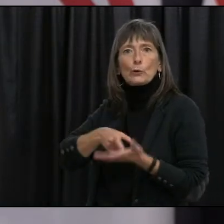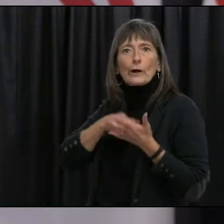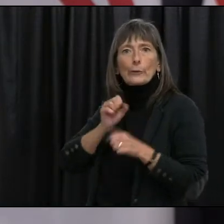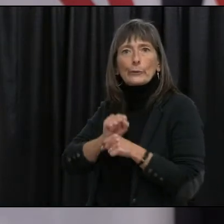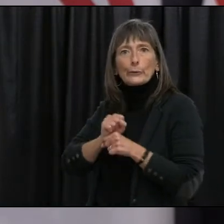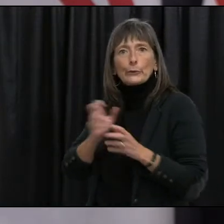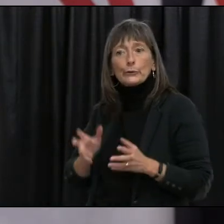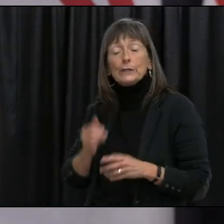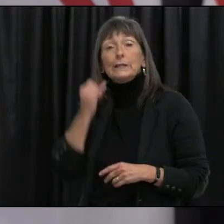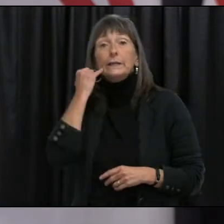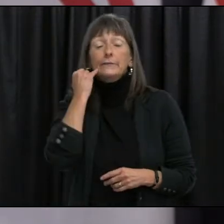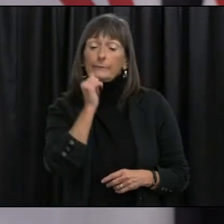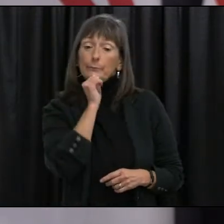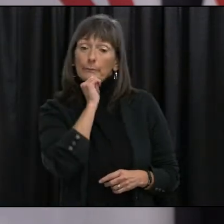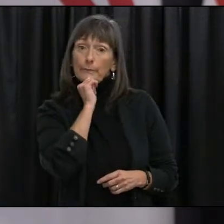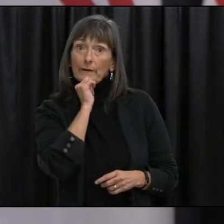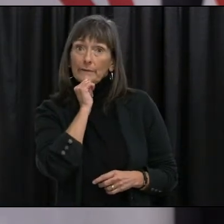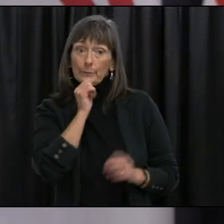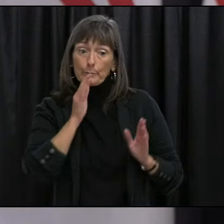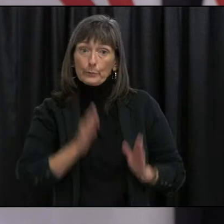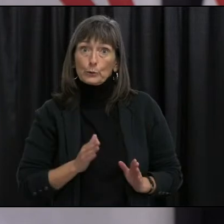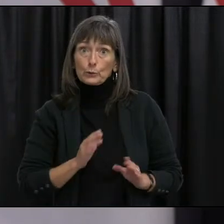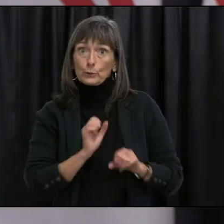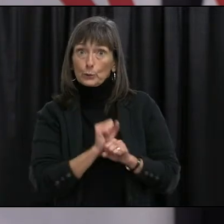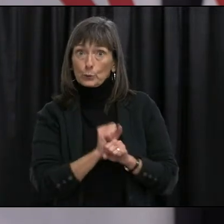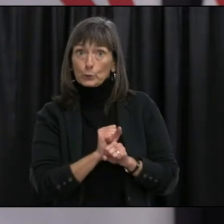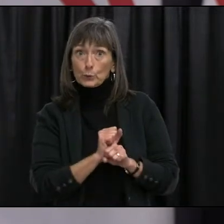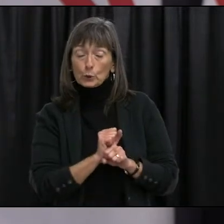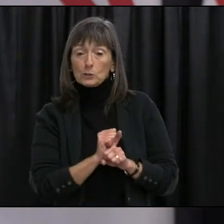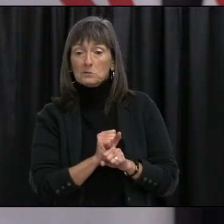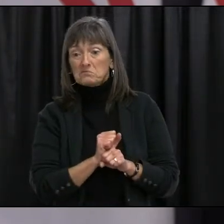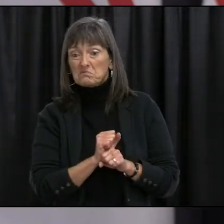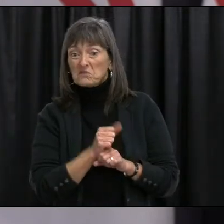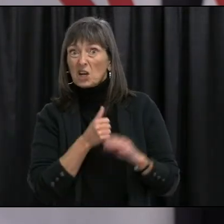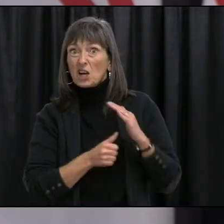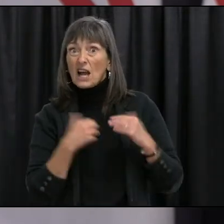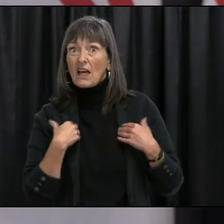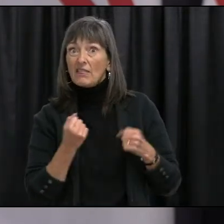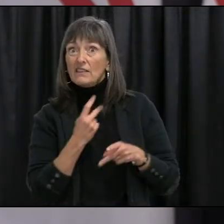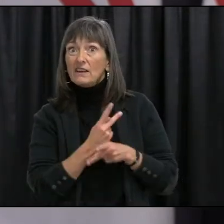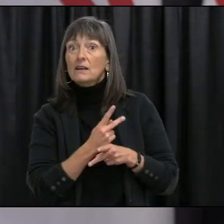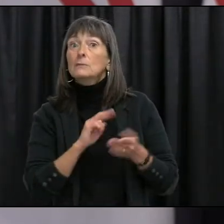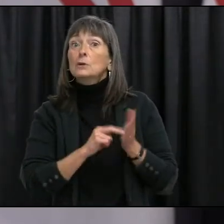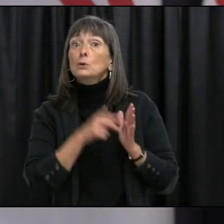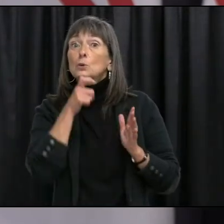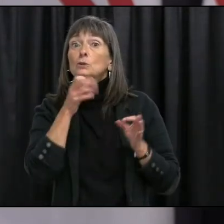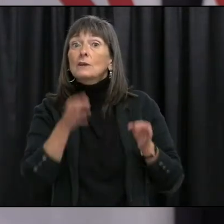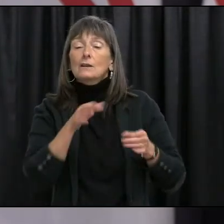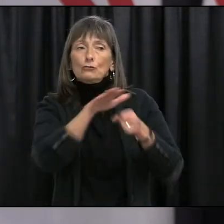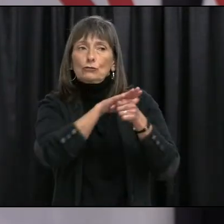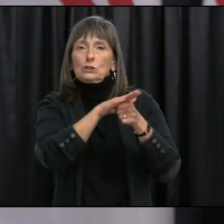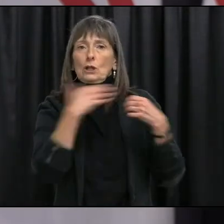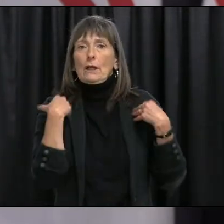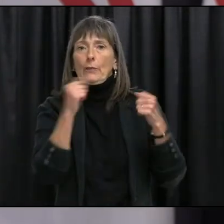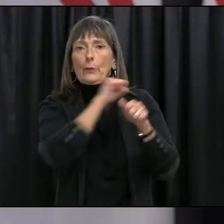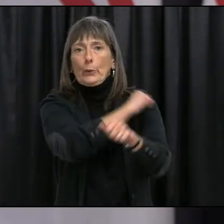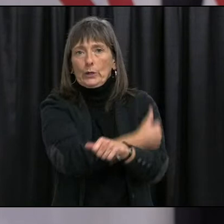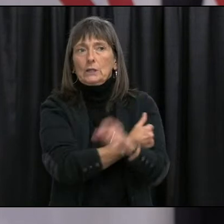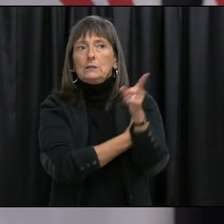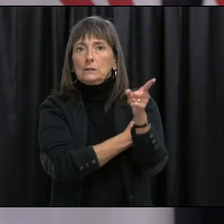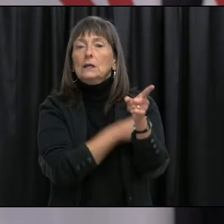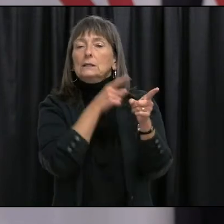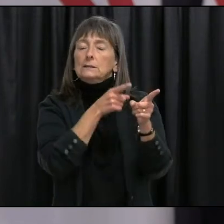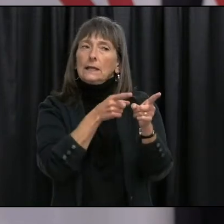fee-for-service or private contractors in the healthcare field, the regional health authority. They are the ones who